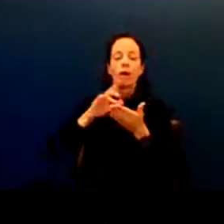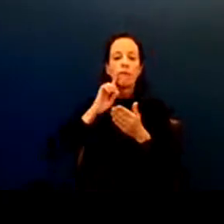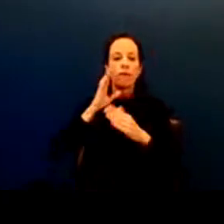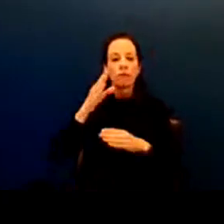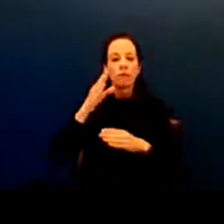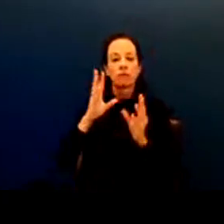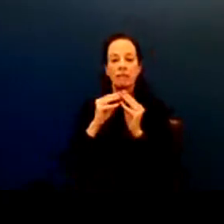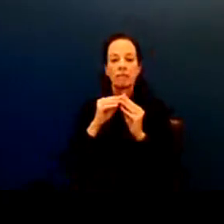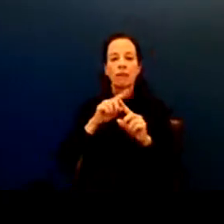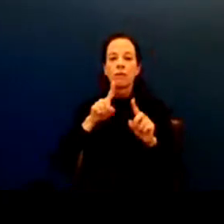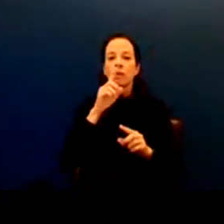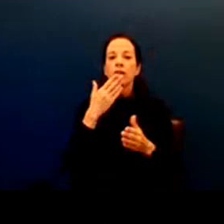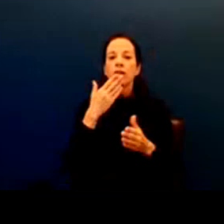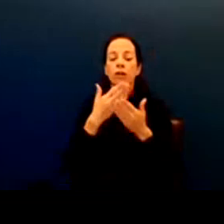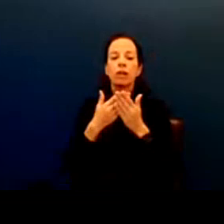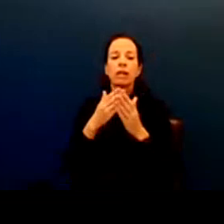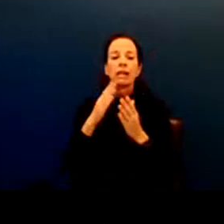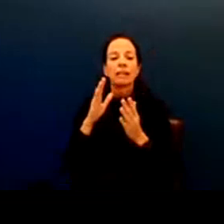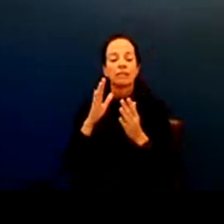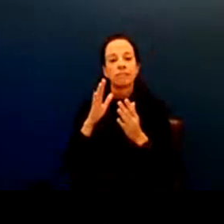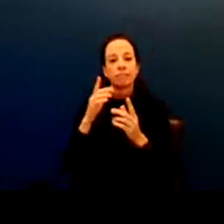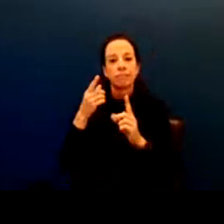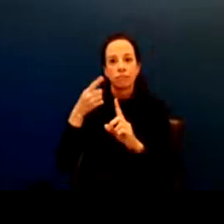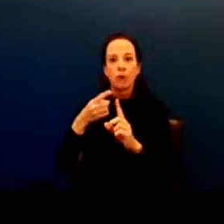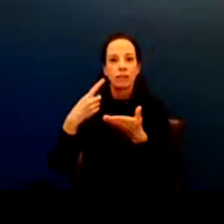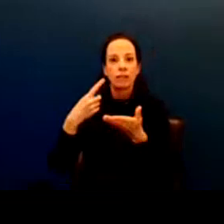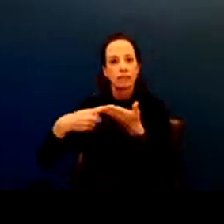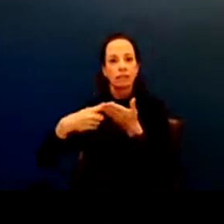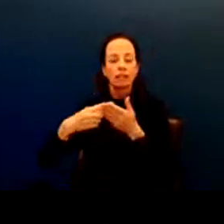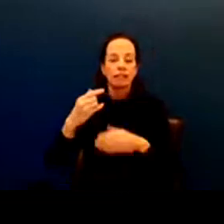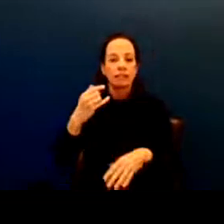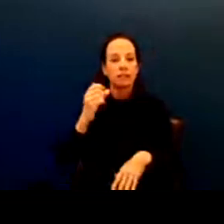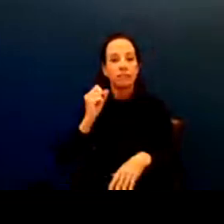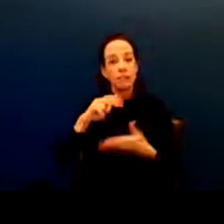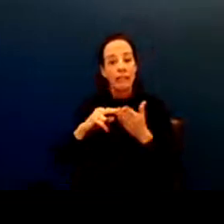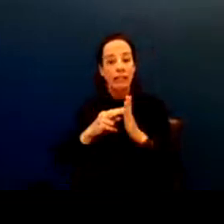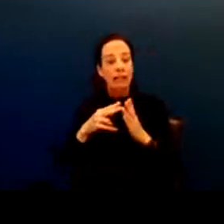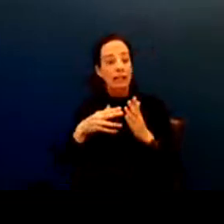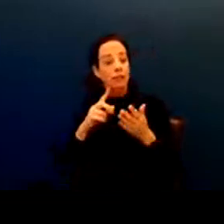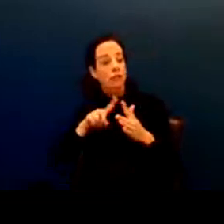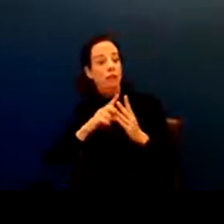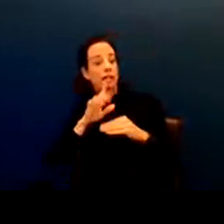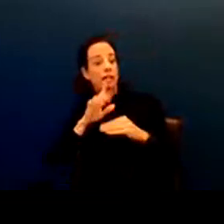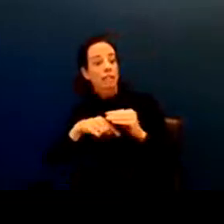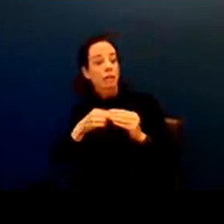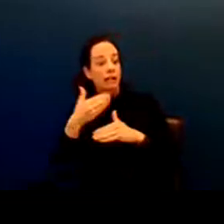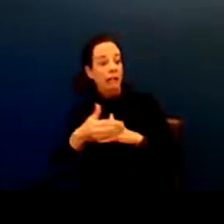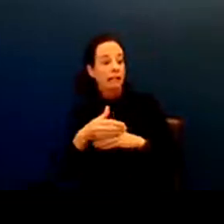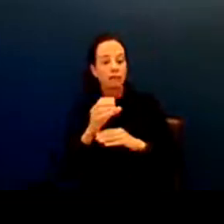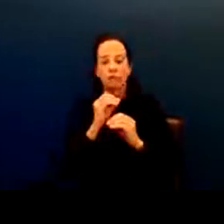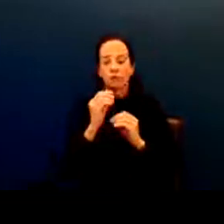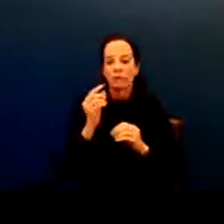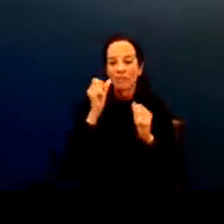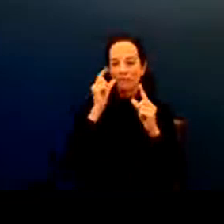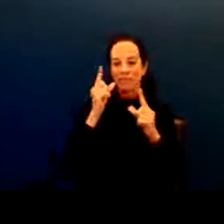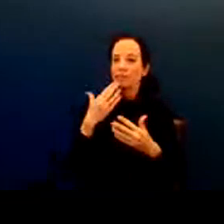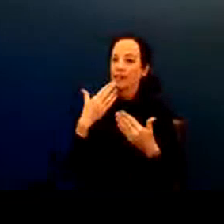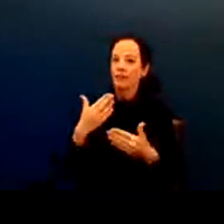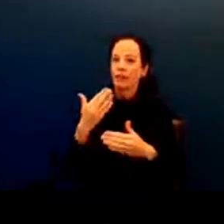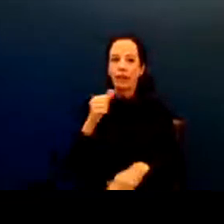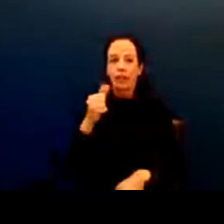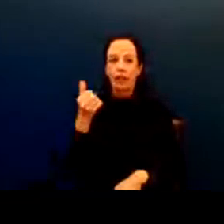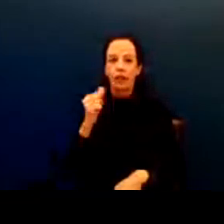about it. All right, thank you so much. That's very helpful. Any other questions or comments And, for this? just Commissioner Tiffany? I assume